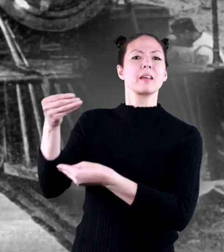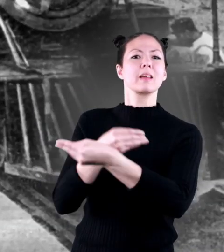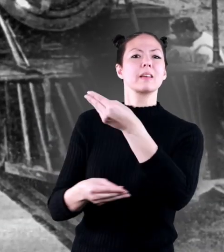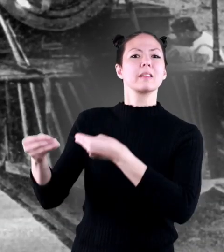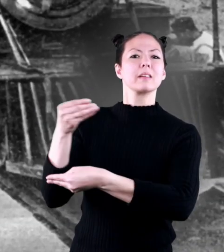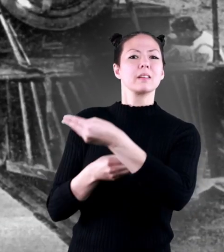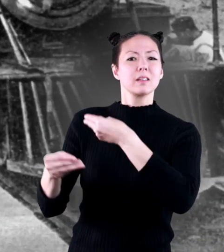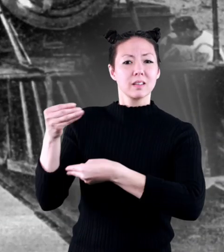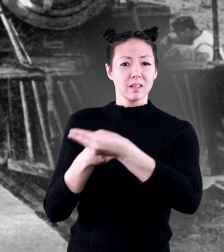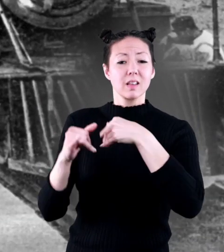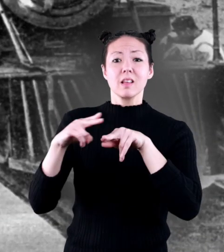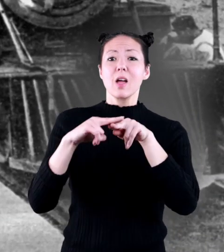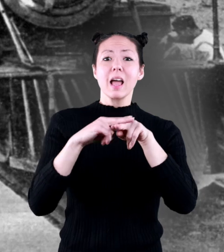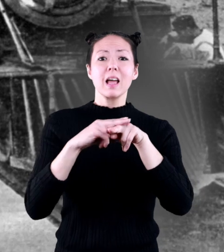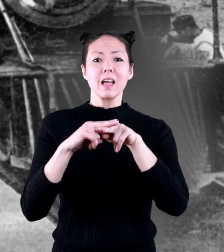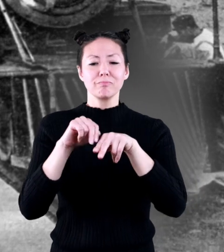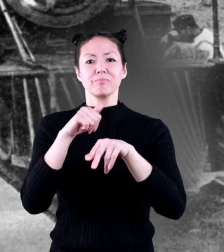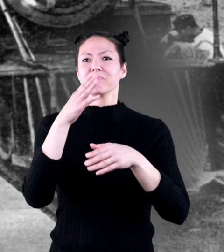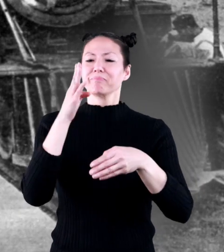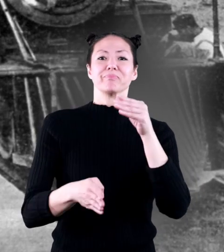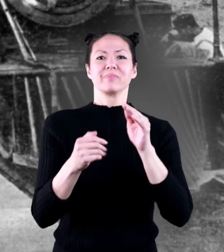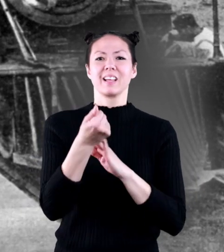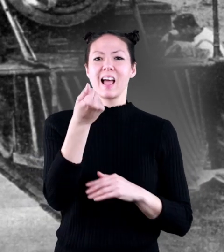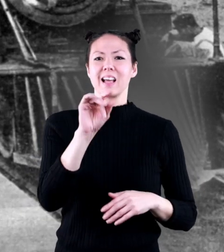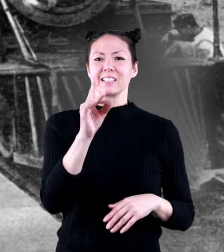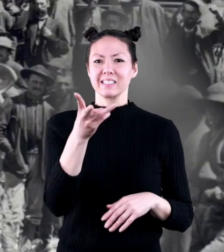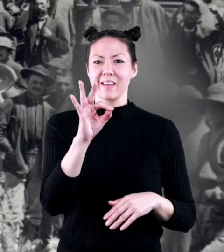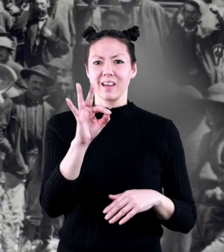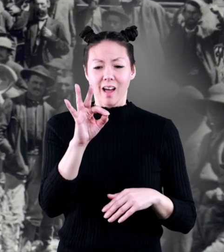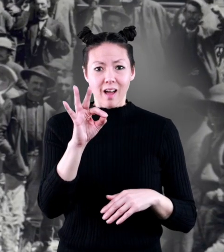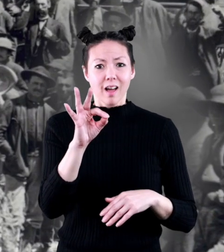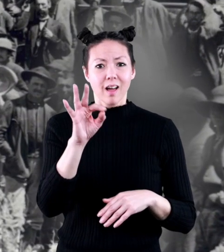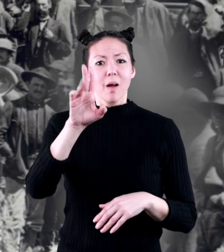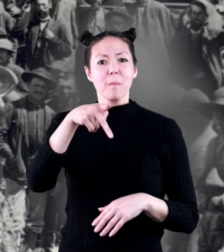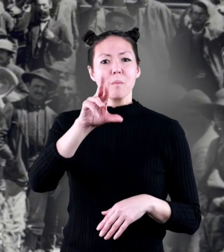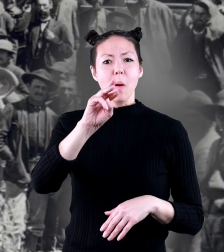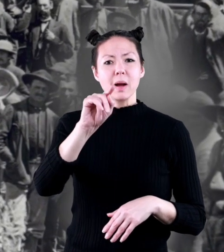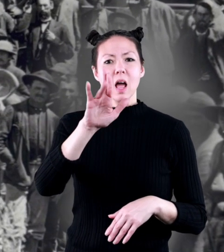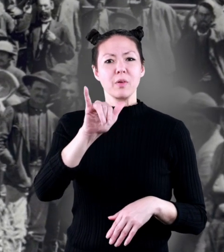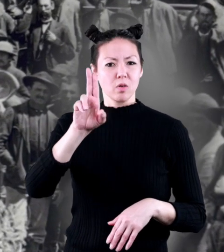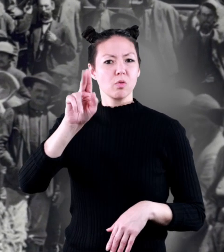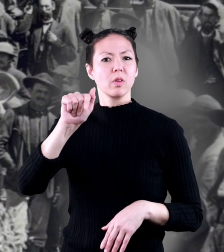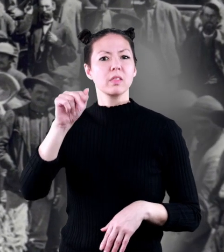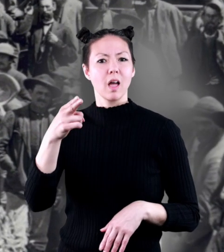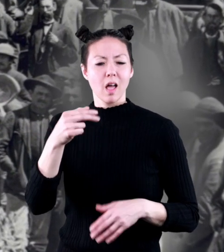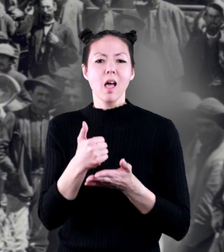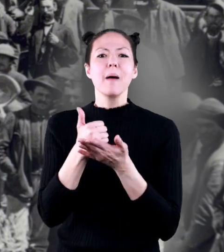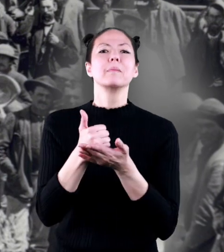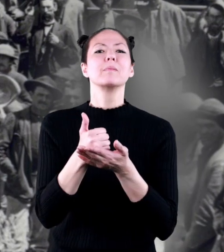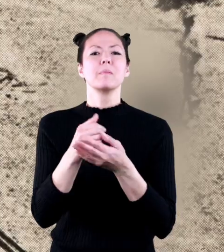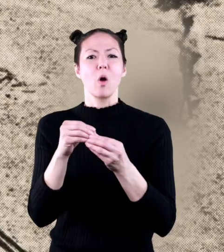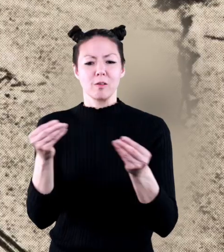The Transcontinental Railroad was completed in 1869 at Promontory, Utah, helping increase trade